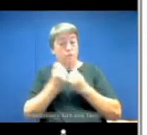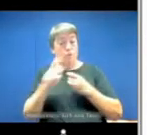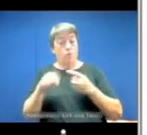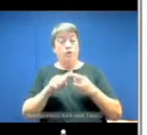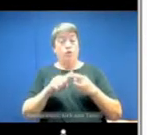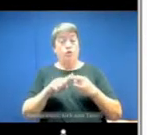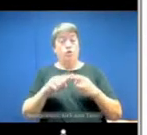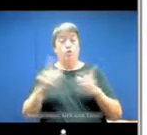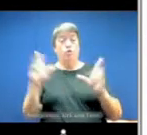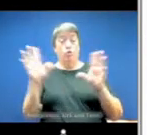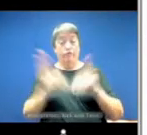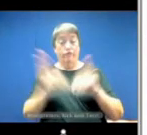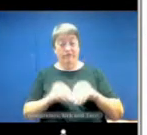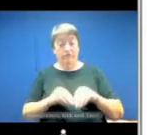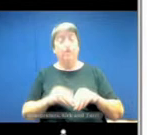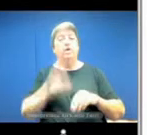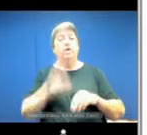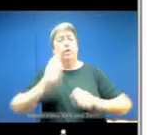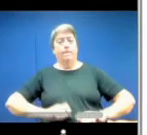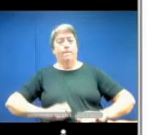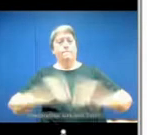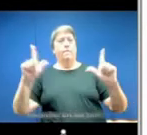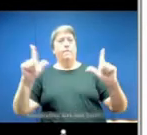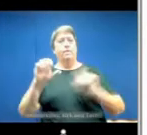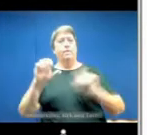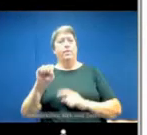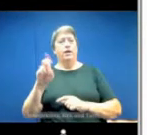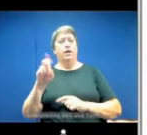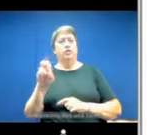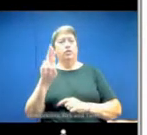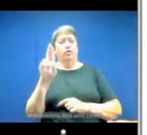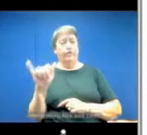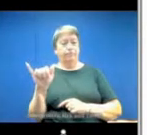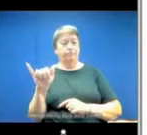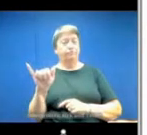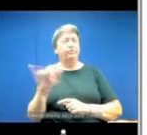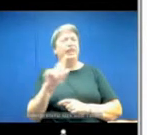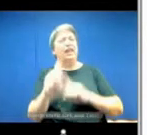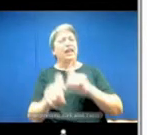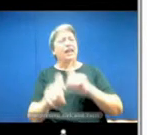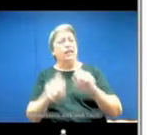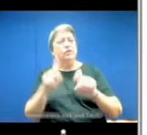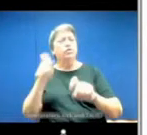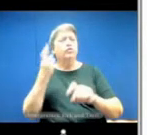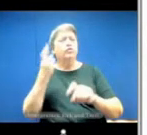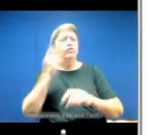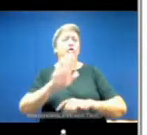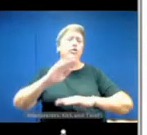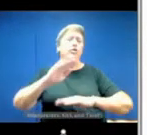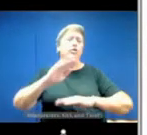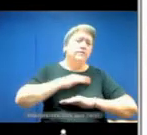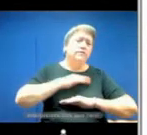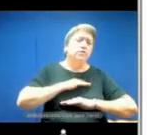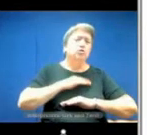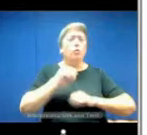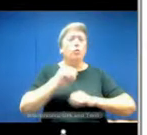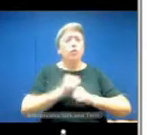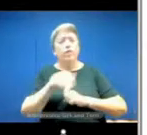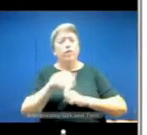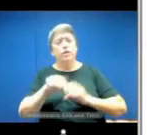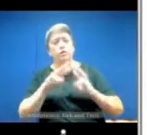will populate. It's a satisfaction survey, and it will also ask you for your CEU information at that